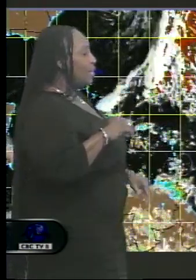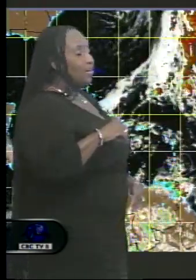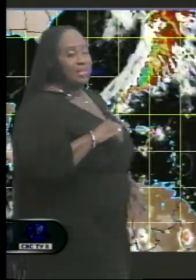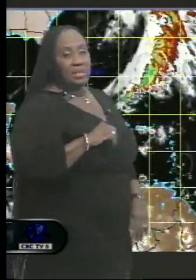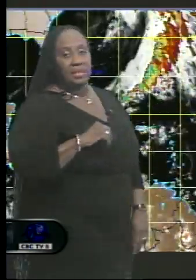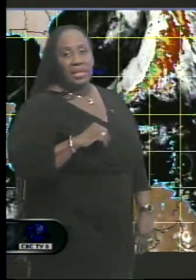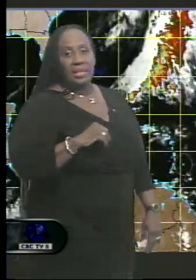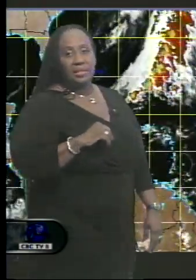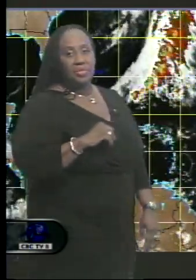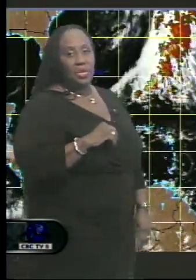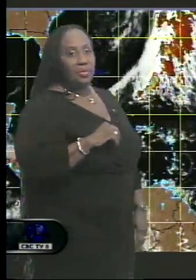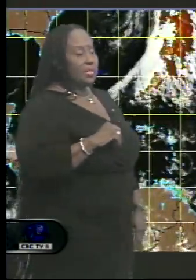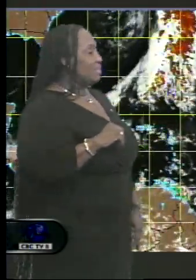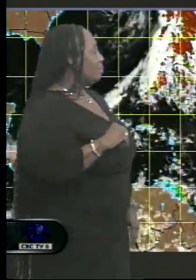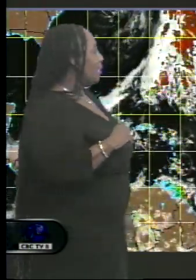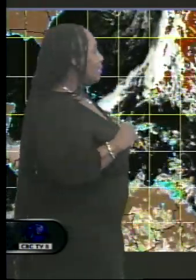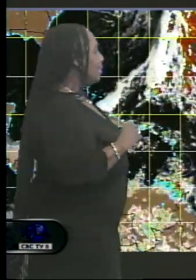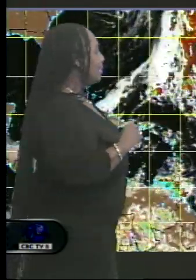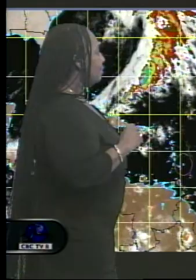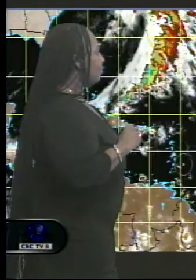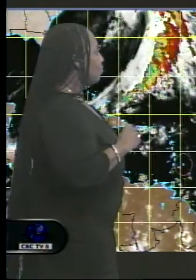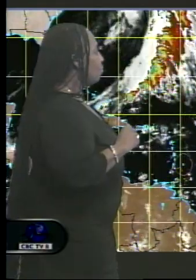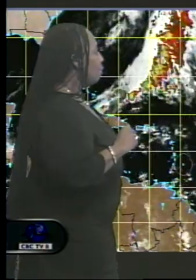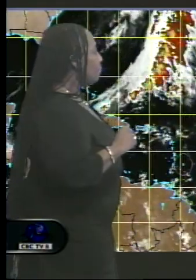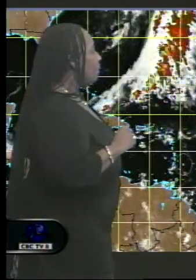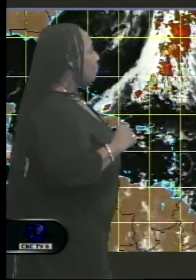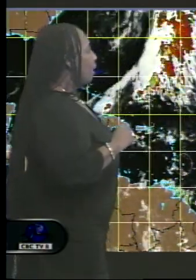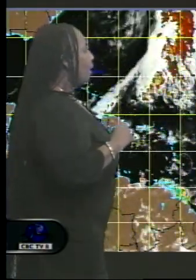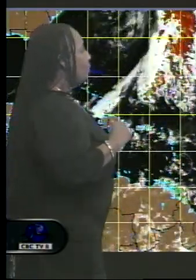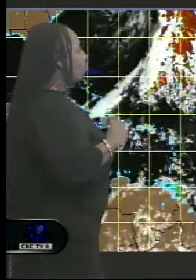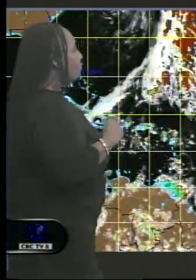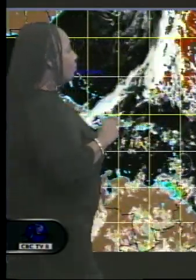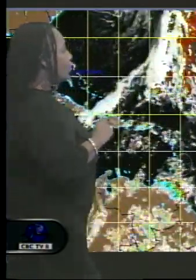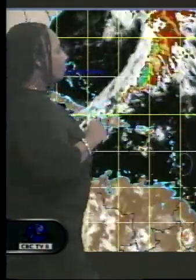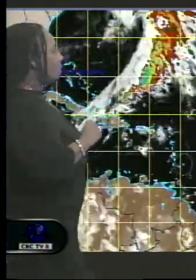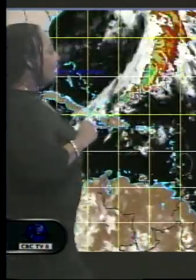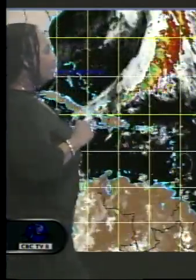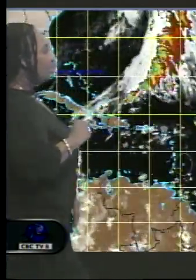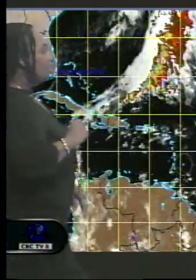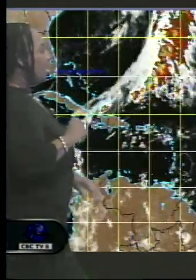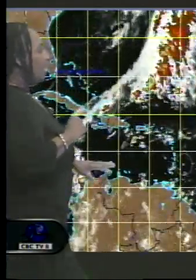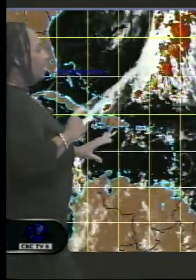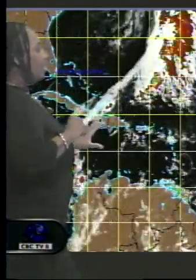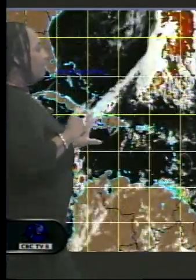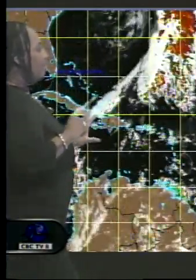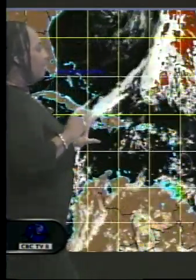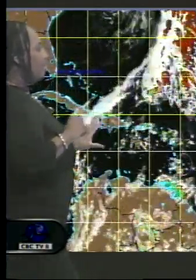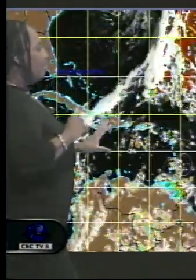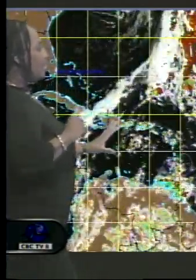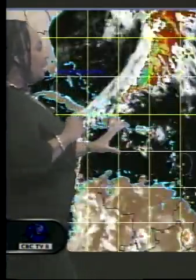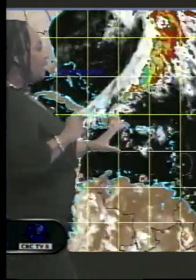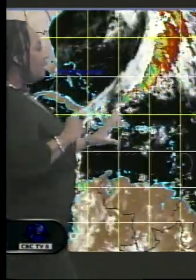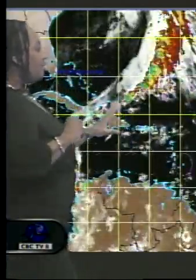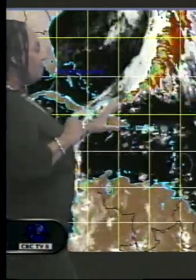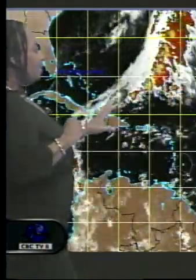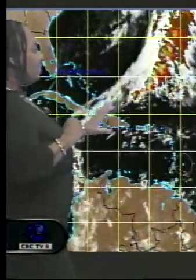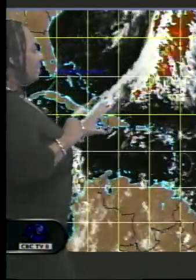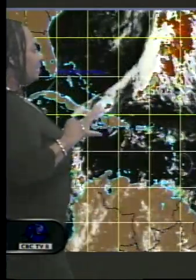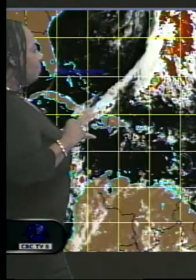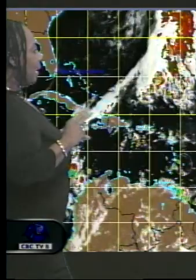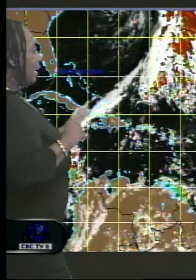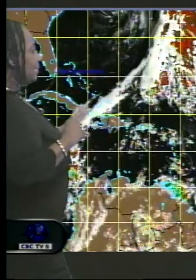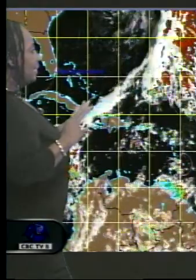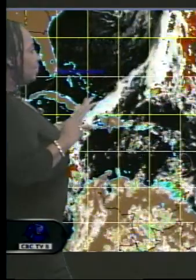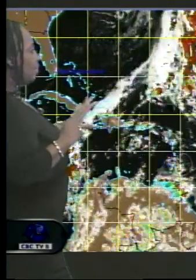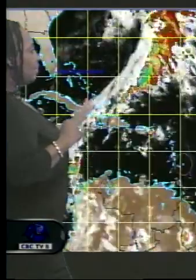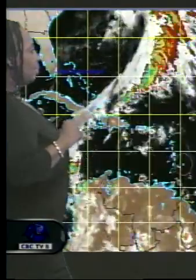today, resulting in some showers and some isolated thunderstorms over those islands. Looking over the larger islands is a frontal system